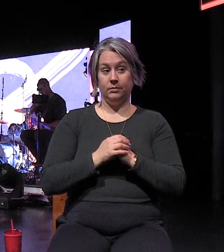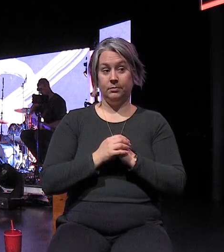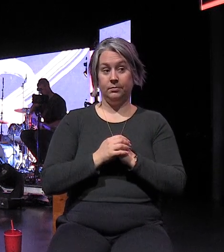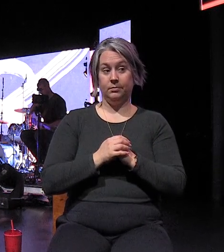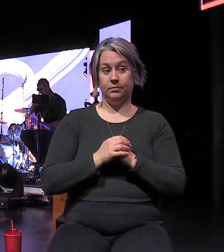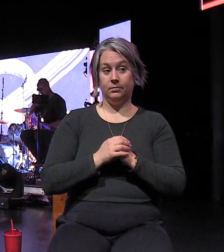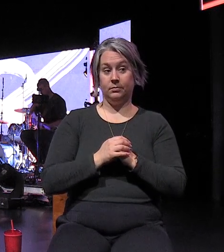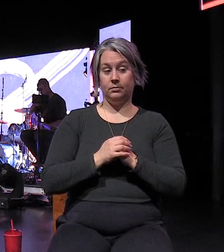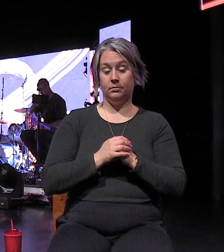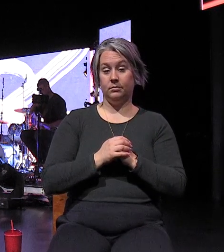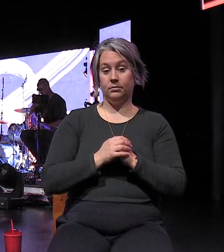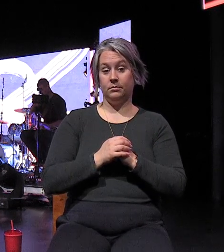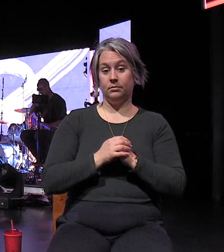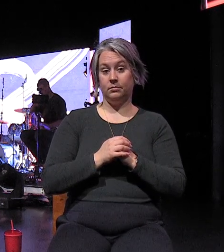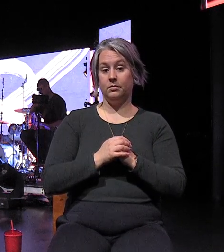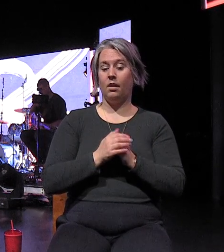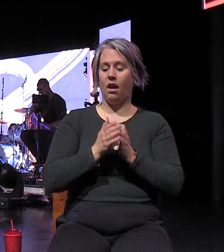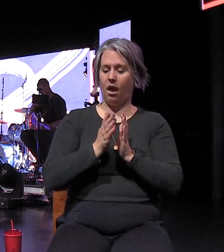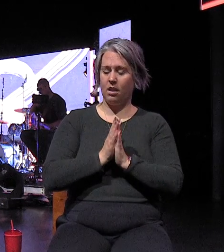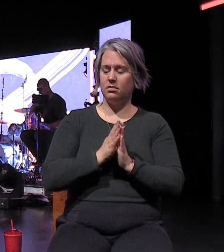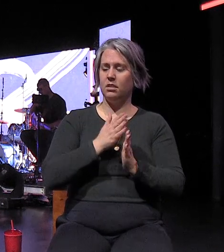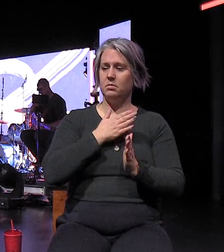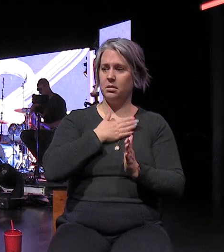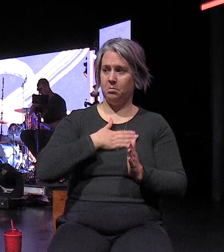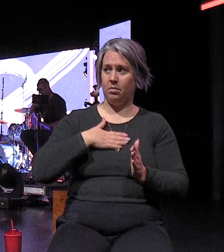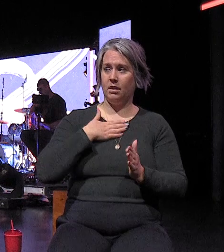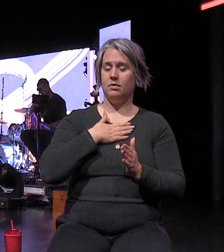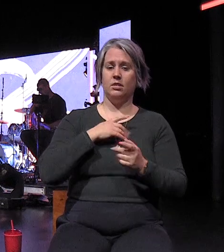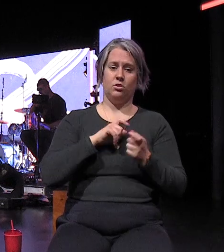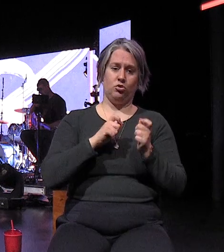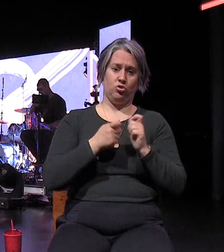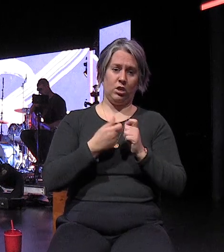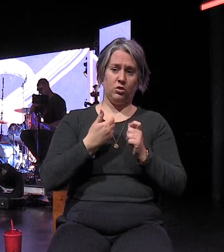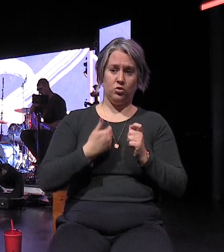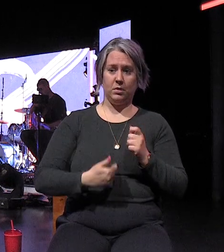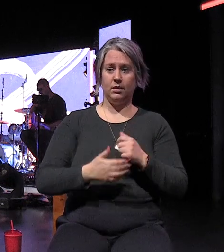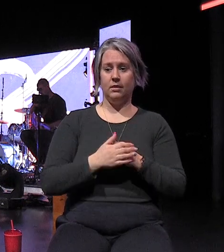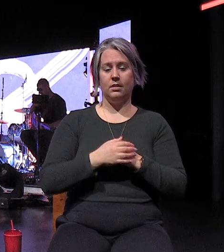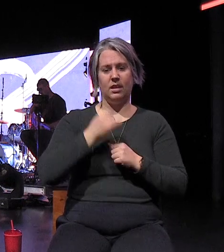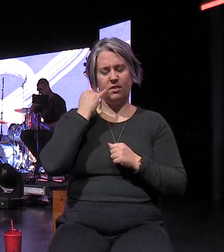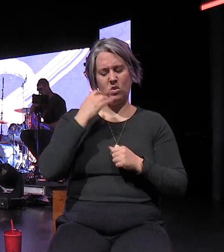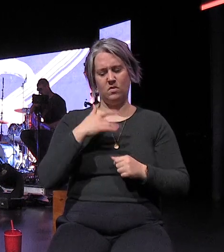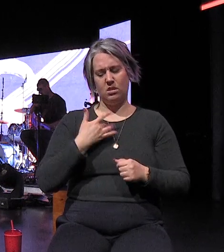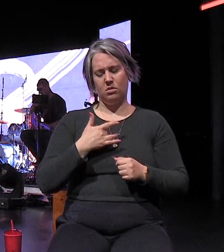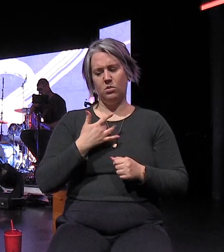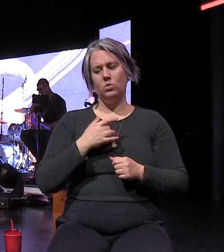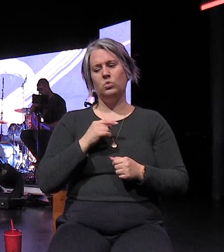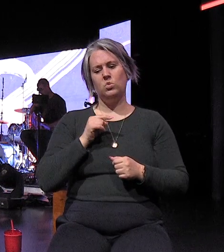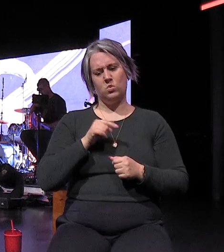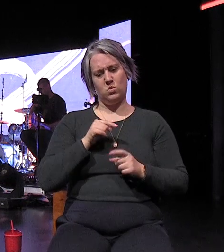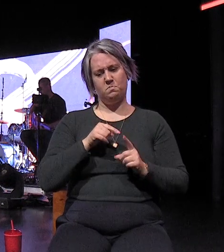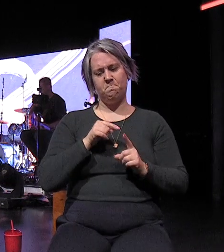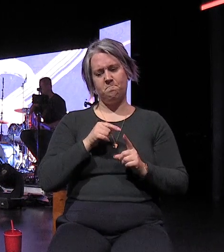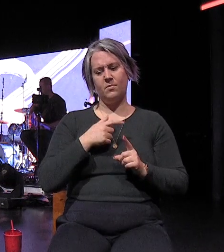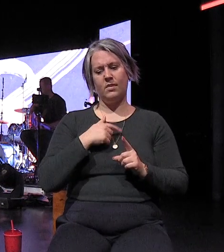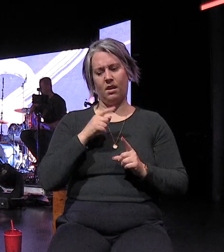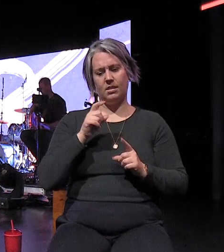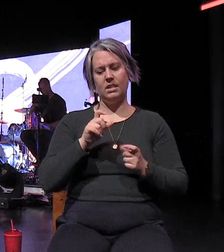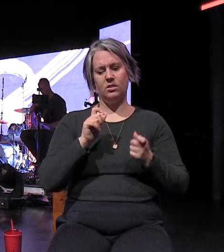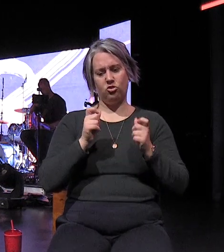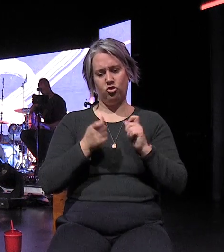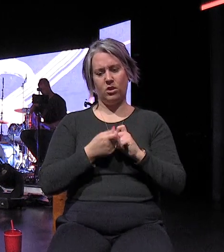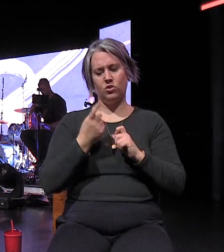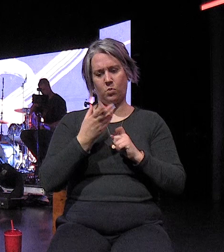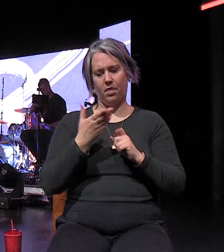to put his finger on that? If you have any kind of a stirring going on in your heart toward him, I want to